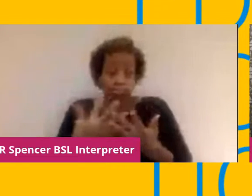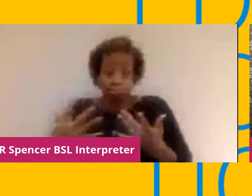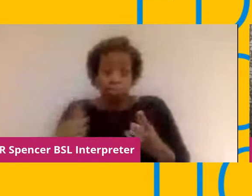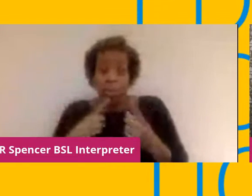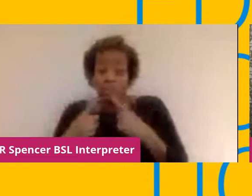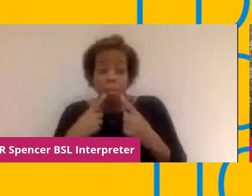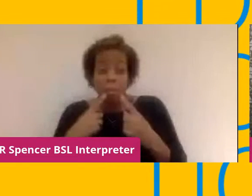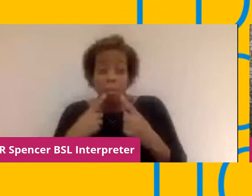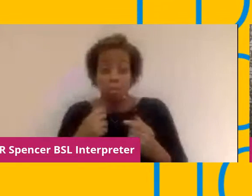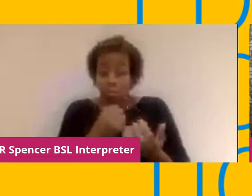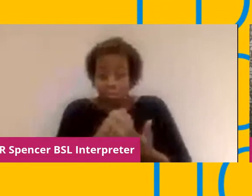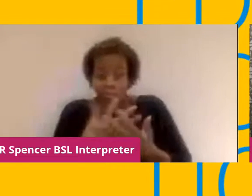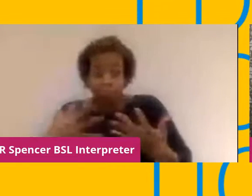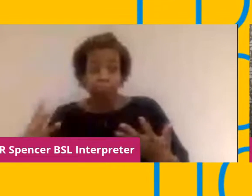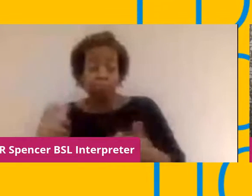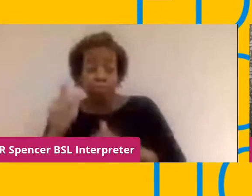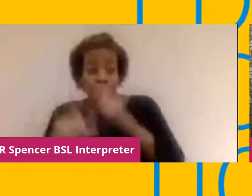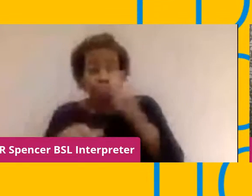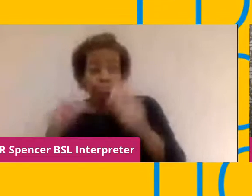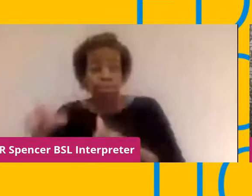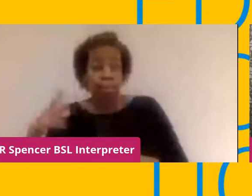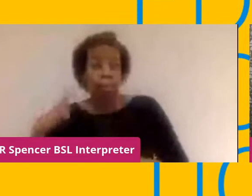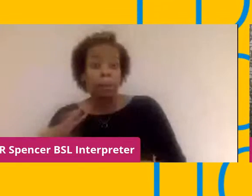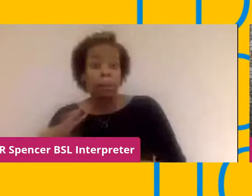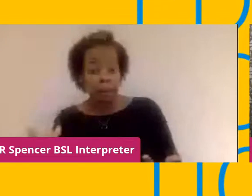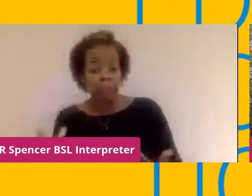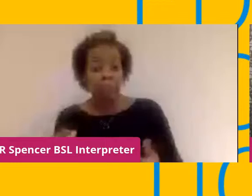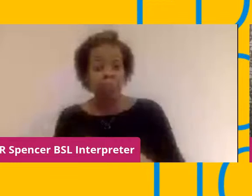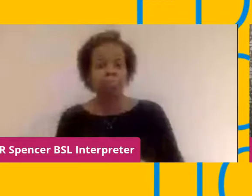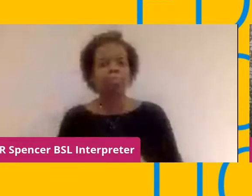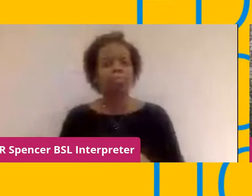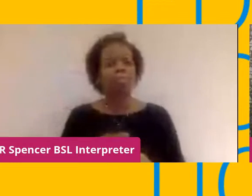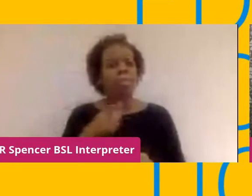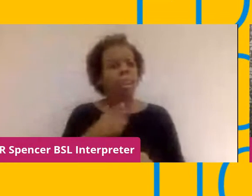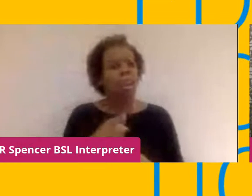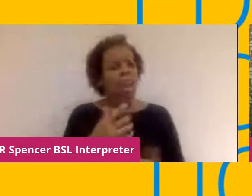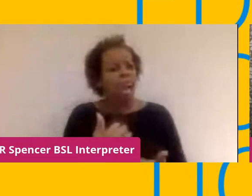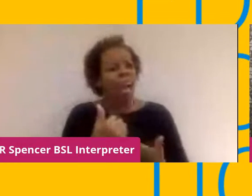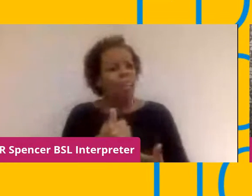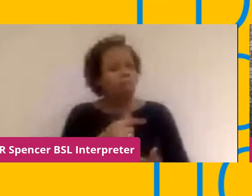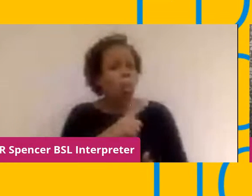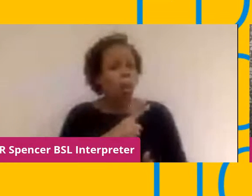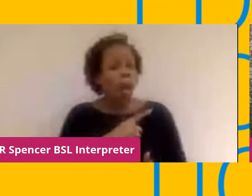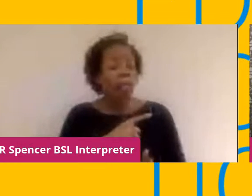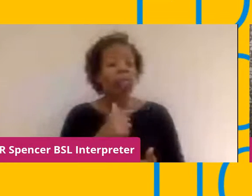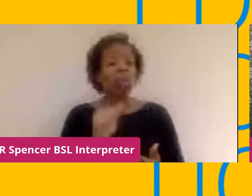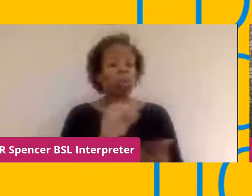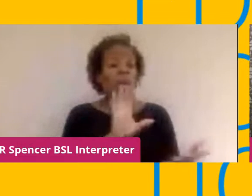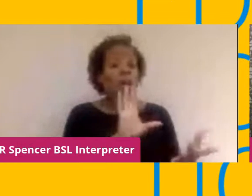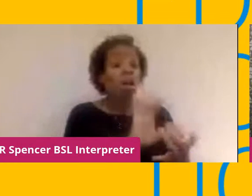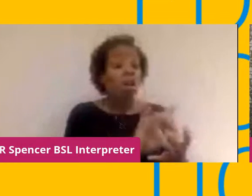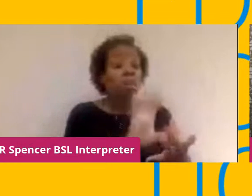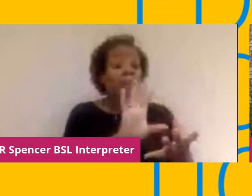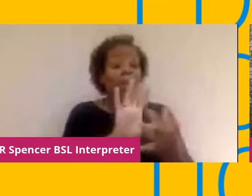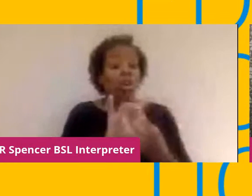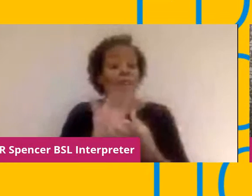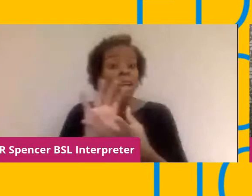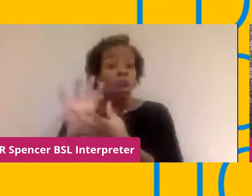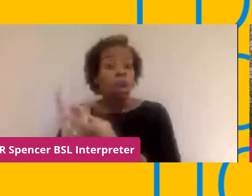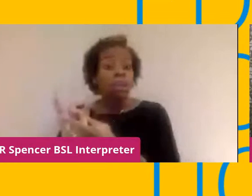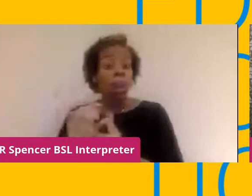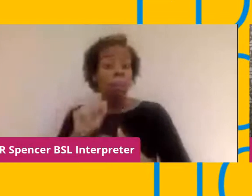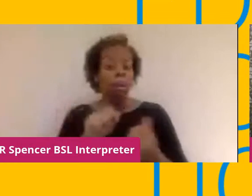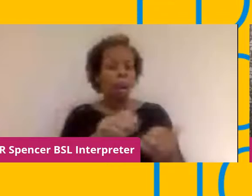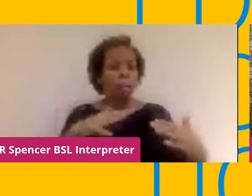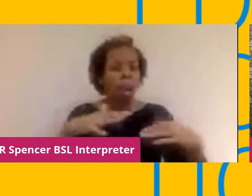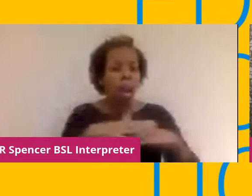issues. And what the other thing that this can do is help you to find contacts in each of your different areas that